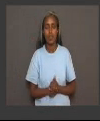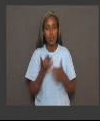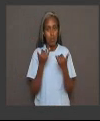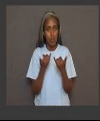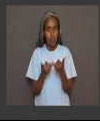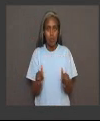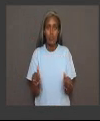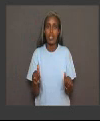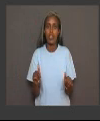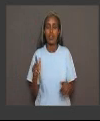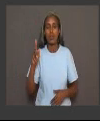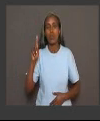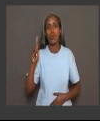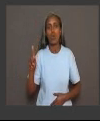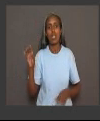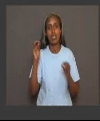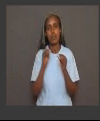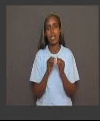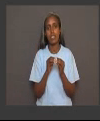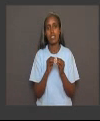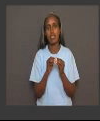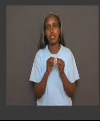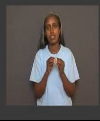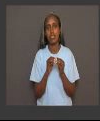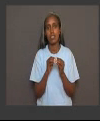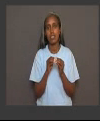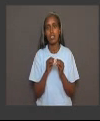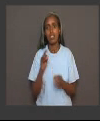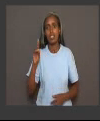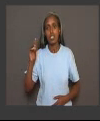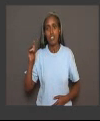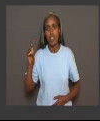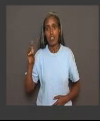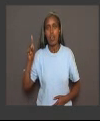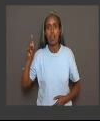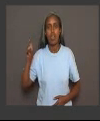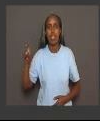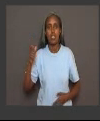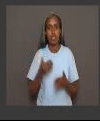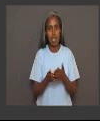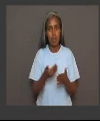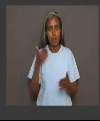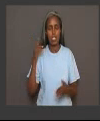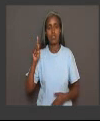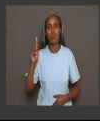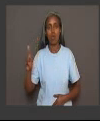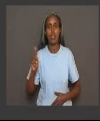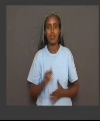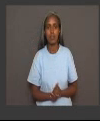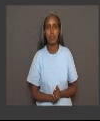over 1 plus delta x minus 1.